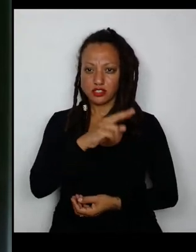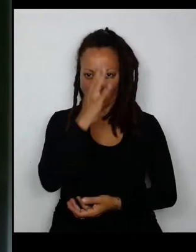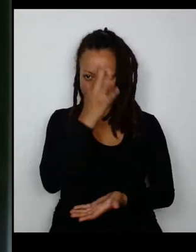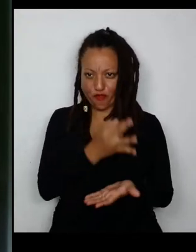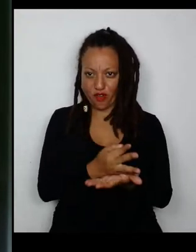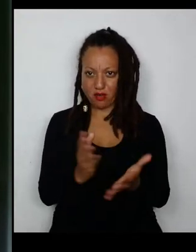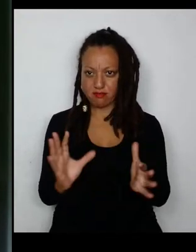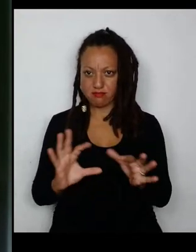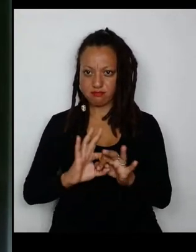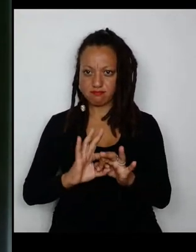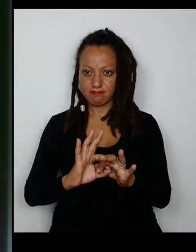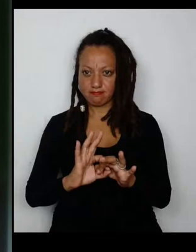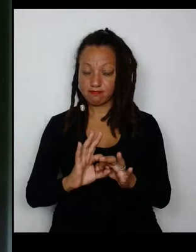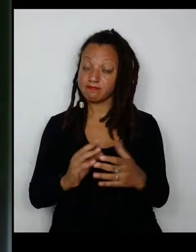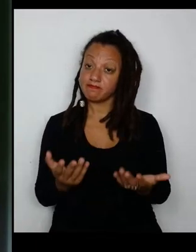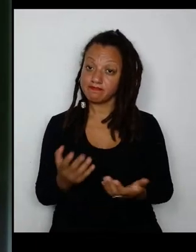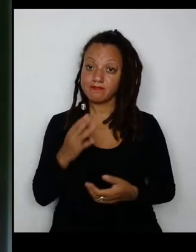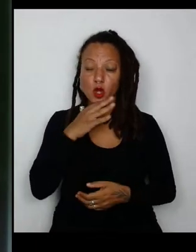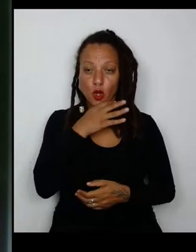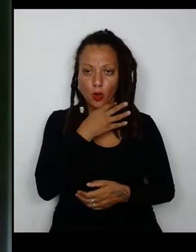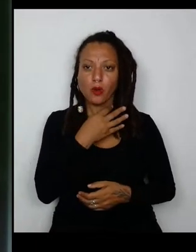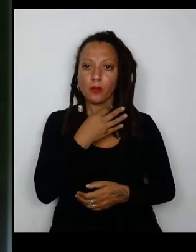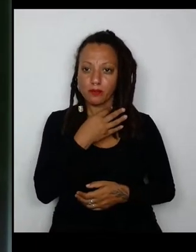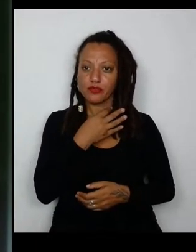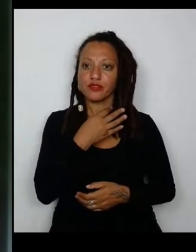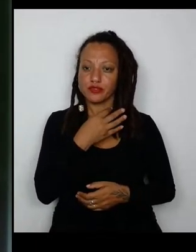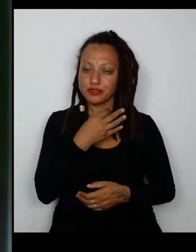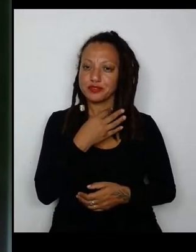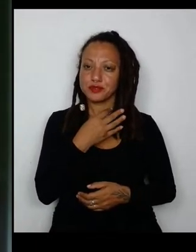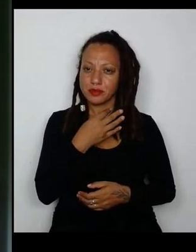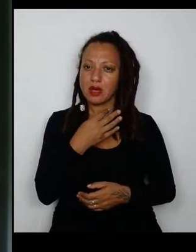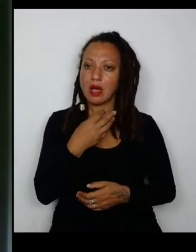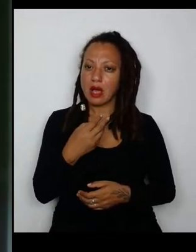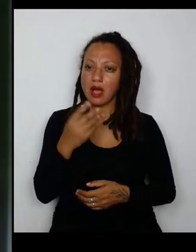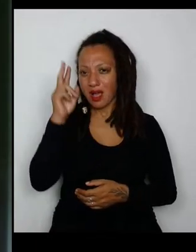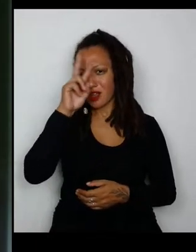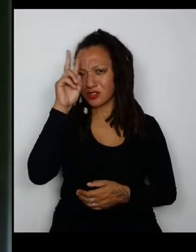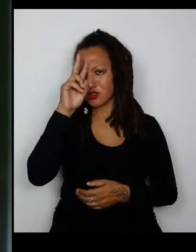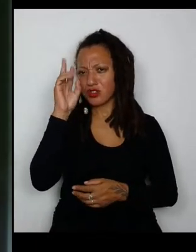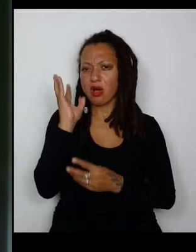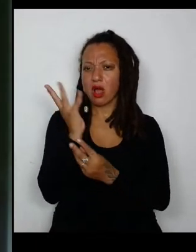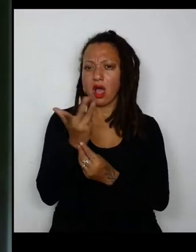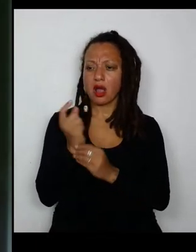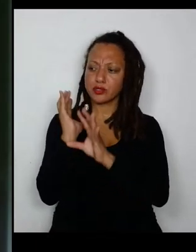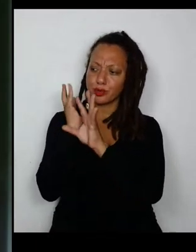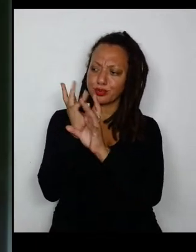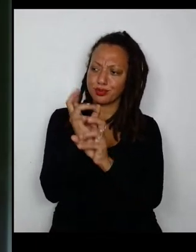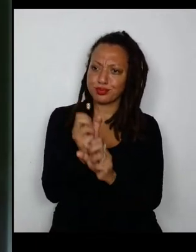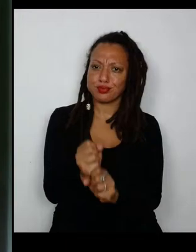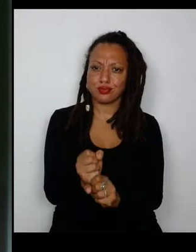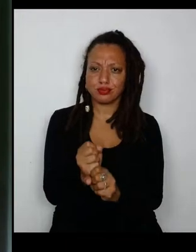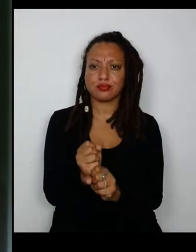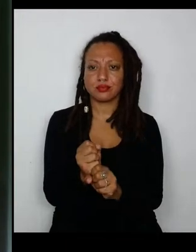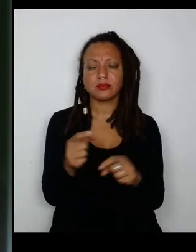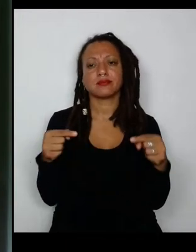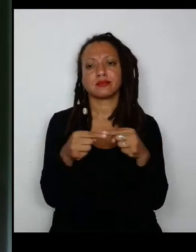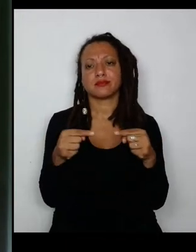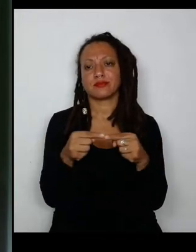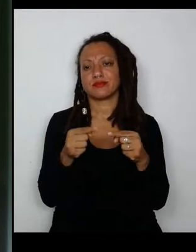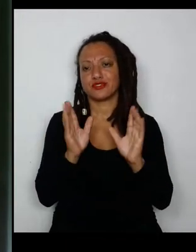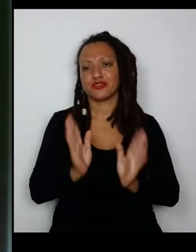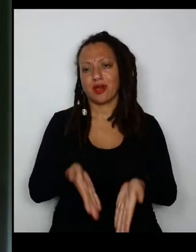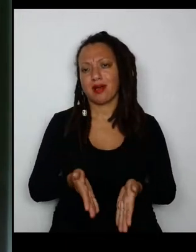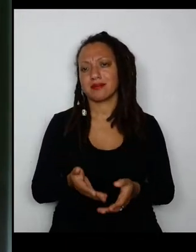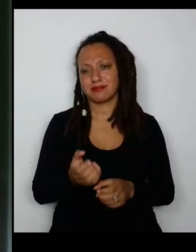long lasting tradition in the history of art beginning from the beginning of christian art as i suggested beginning